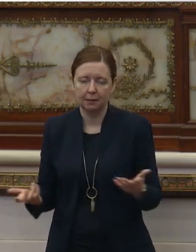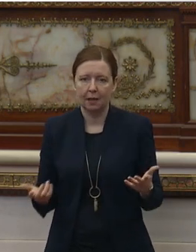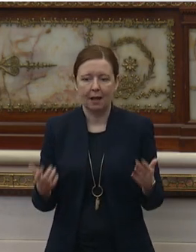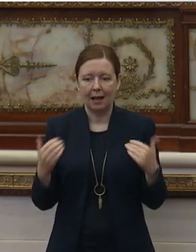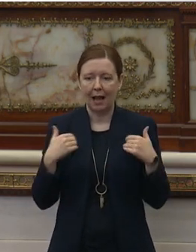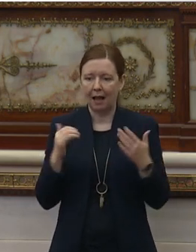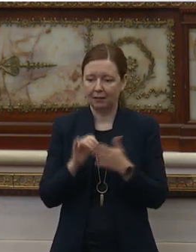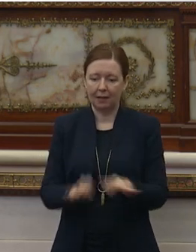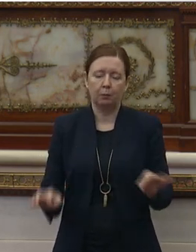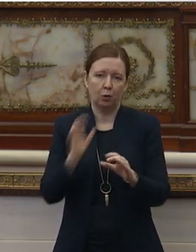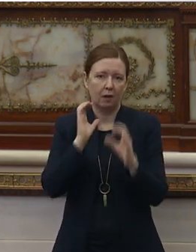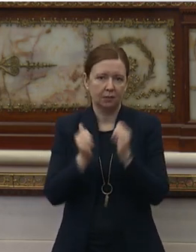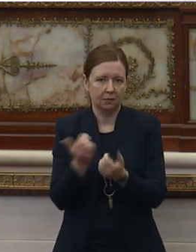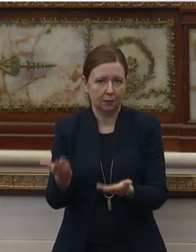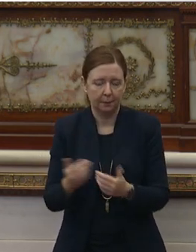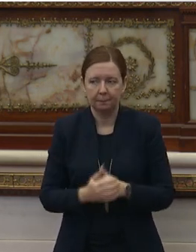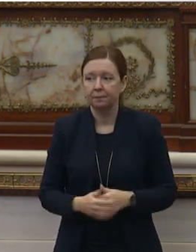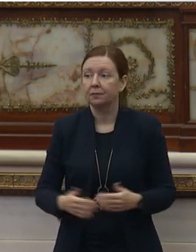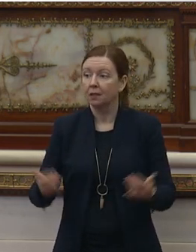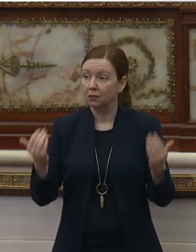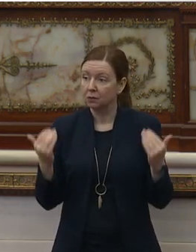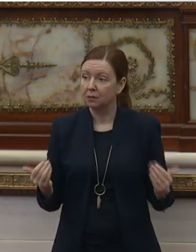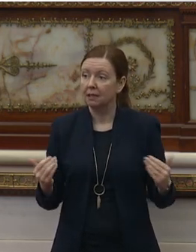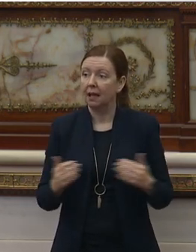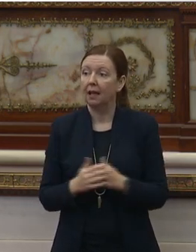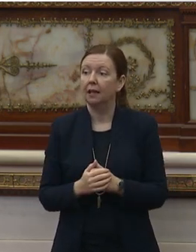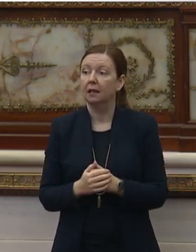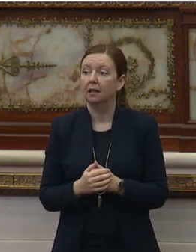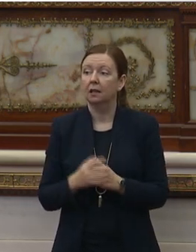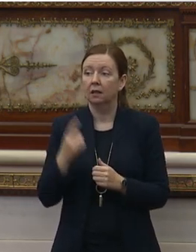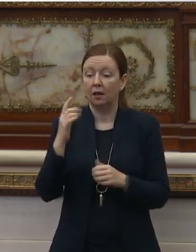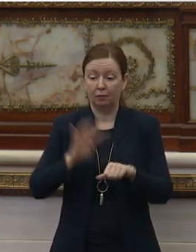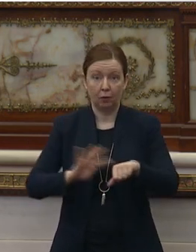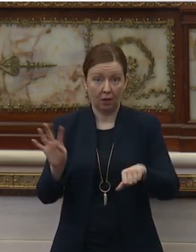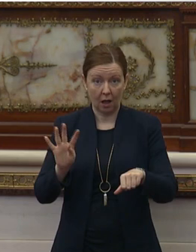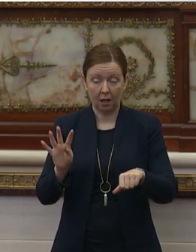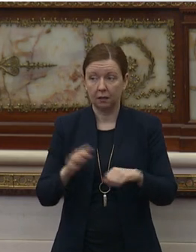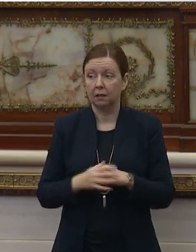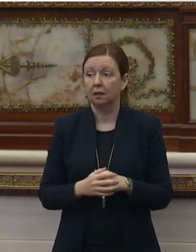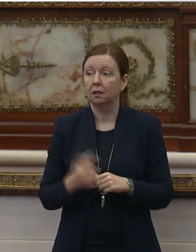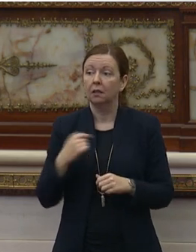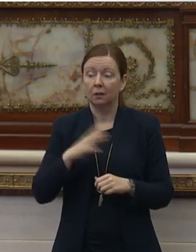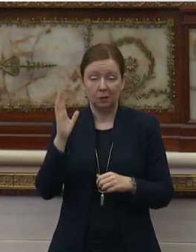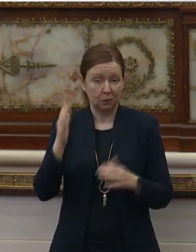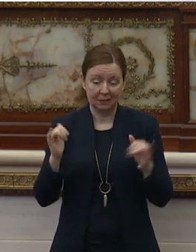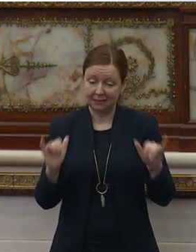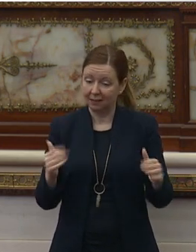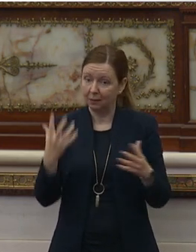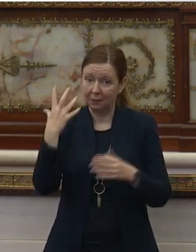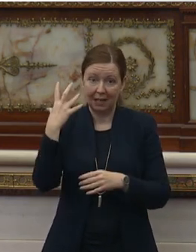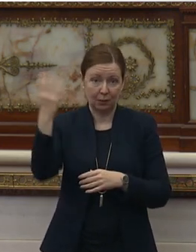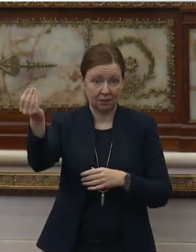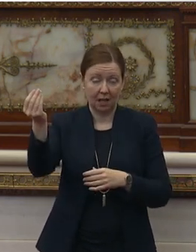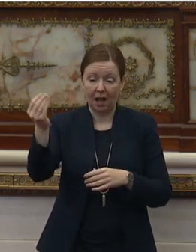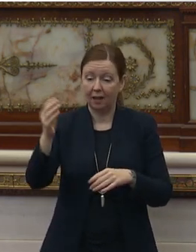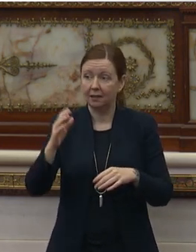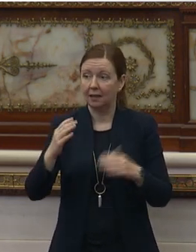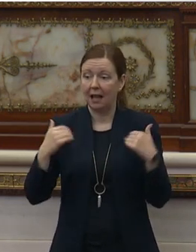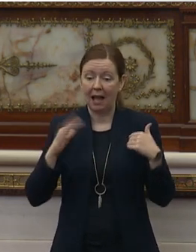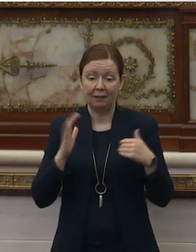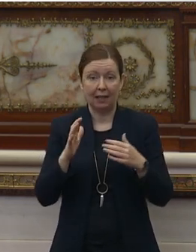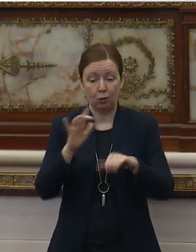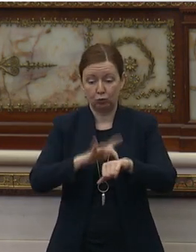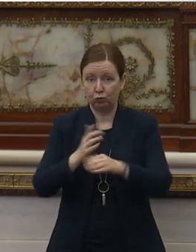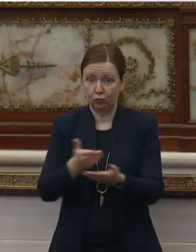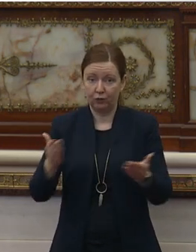and having this important conversation. So today, 4 o'clock, we will still be outdoors having our resource